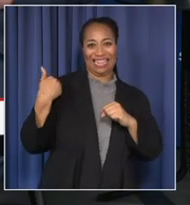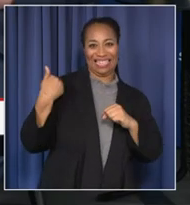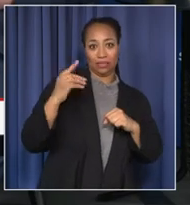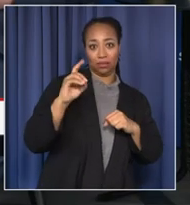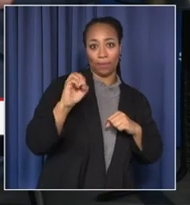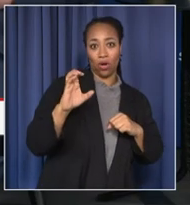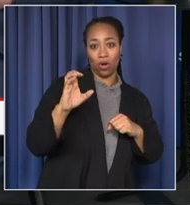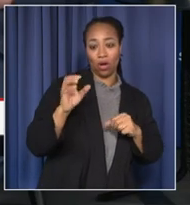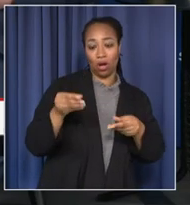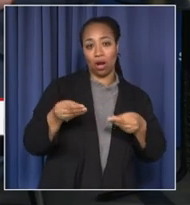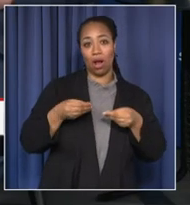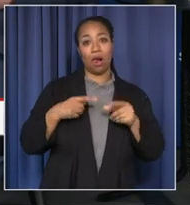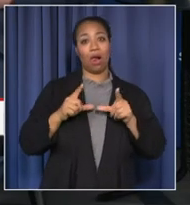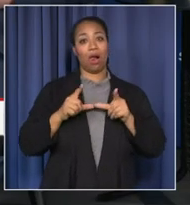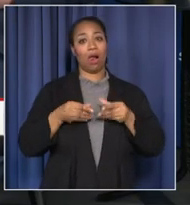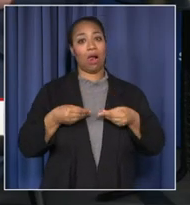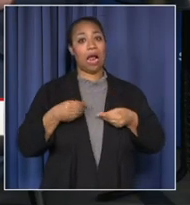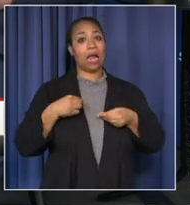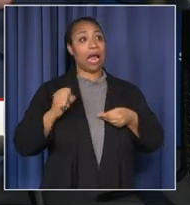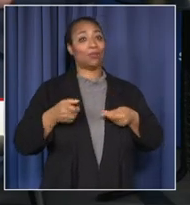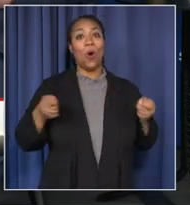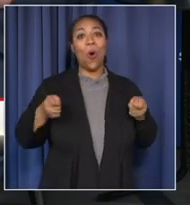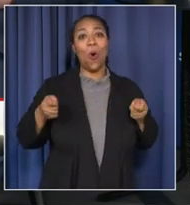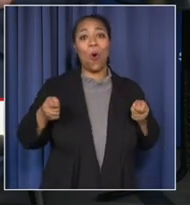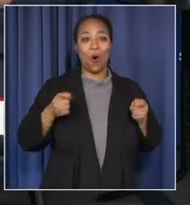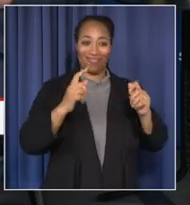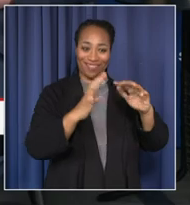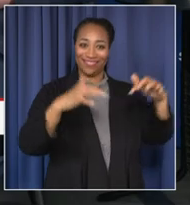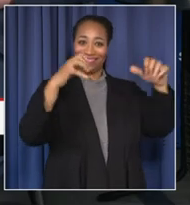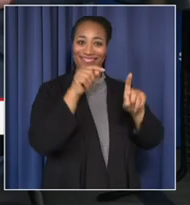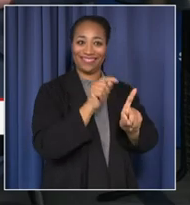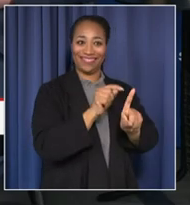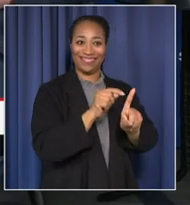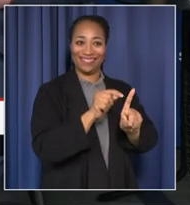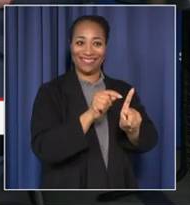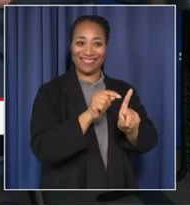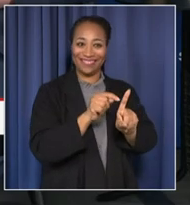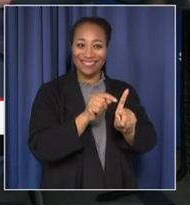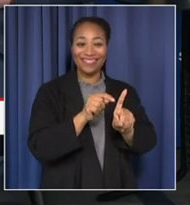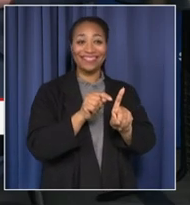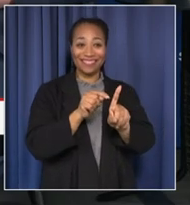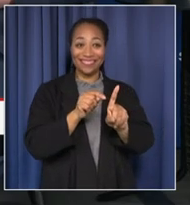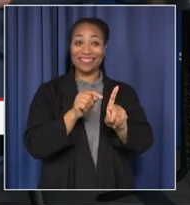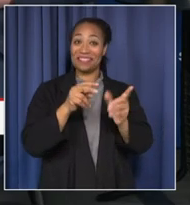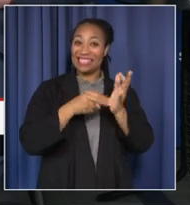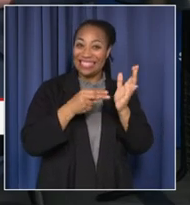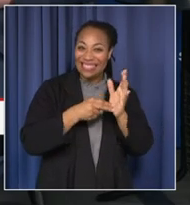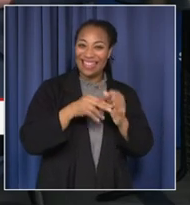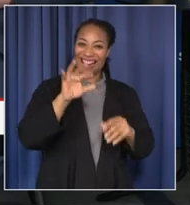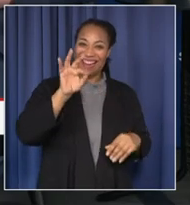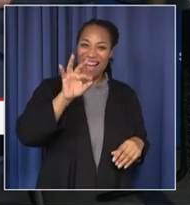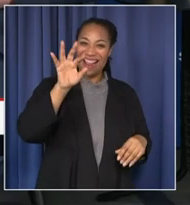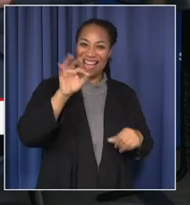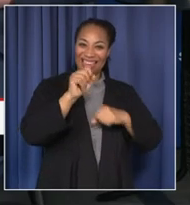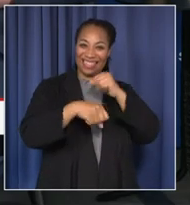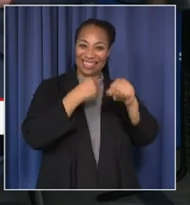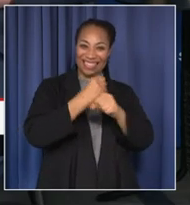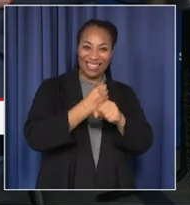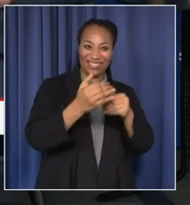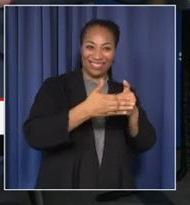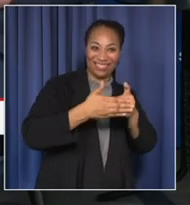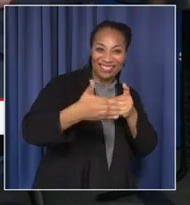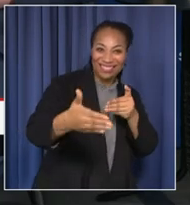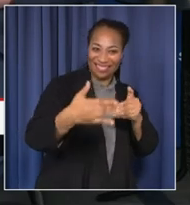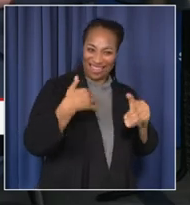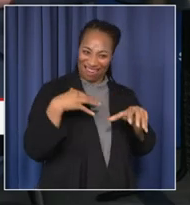it for the next 99 years. And we are either going to have a great development with an NFL stadium, or we're going to have a